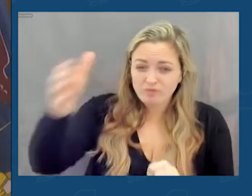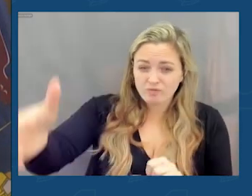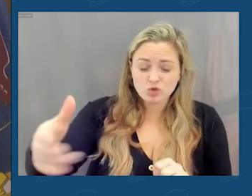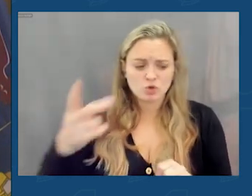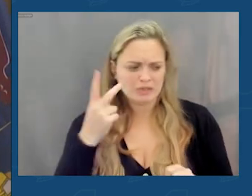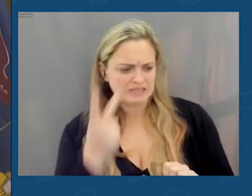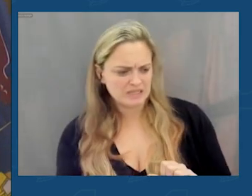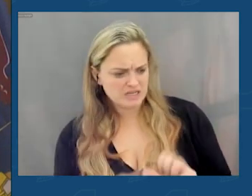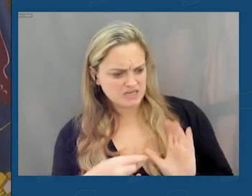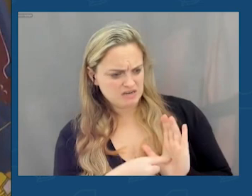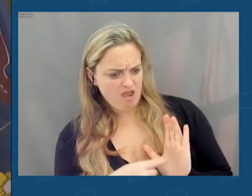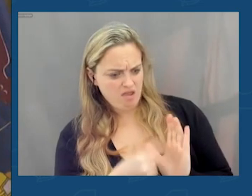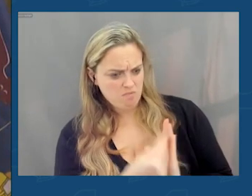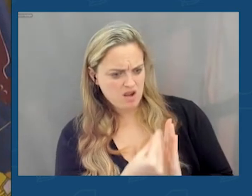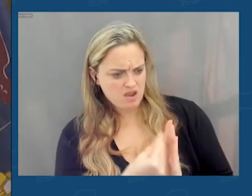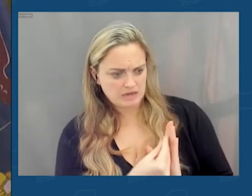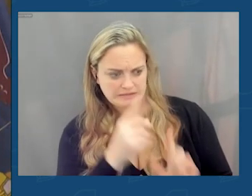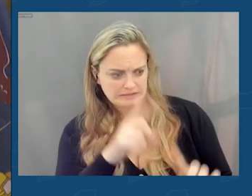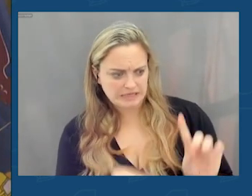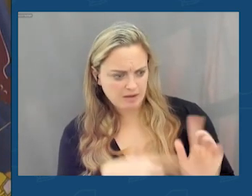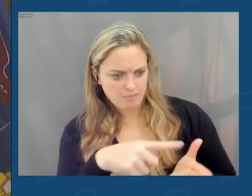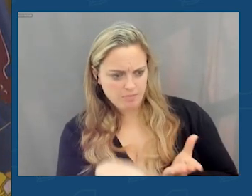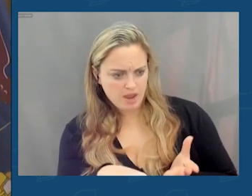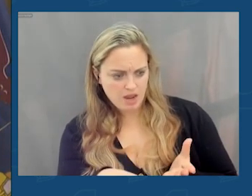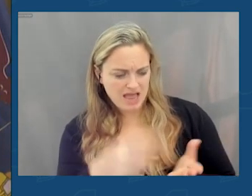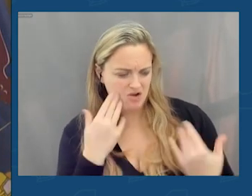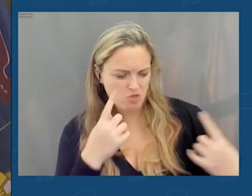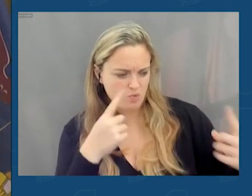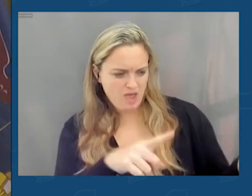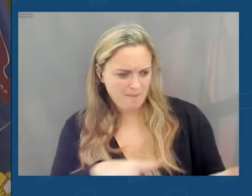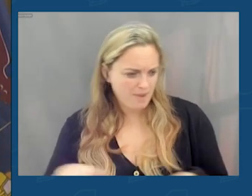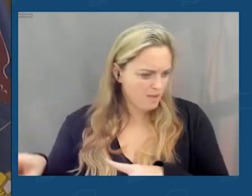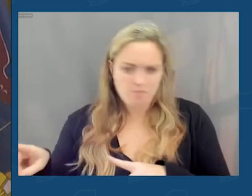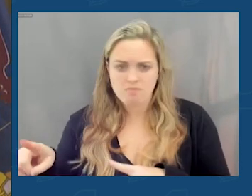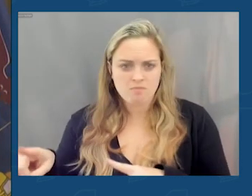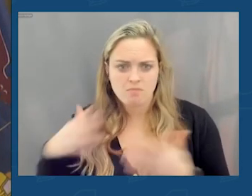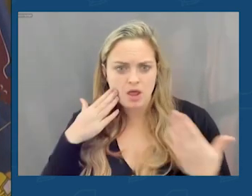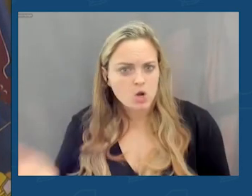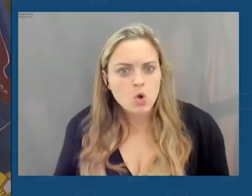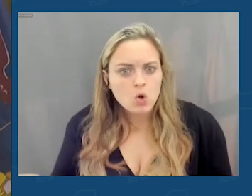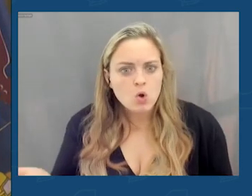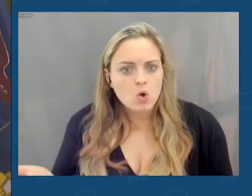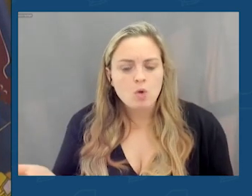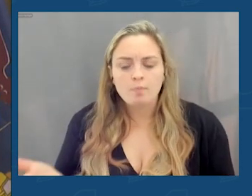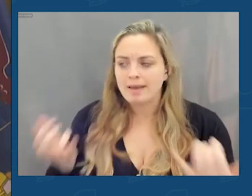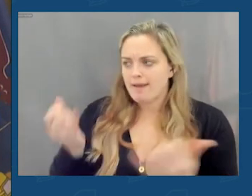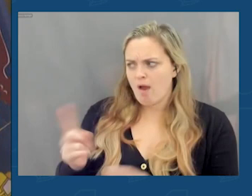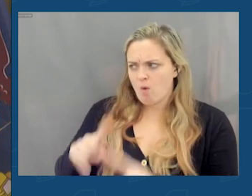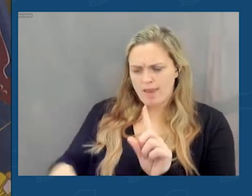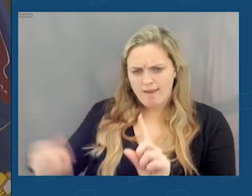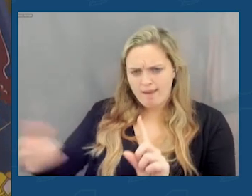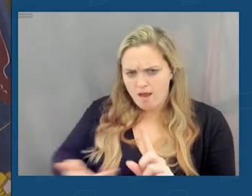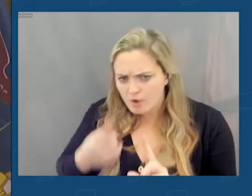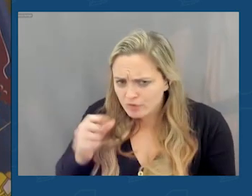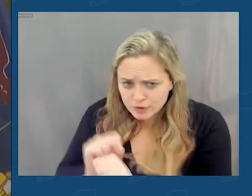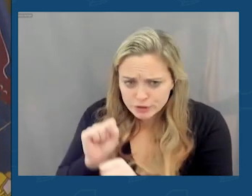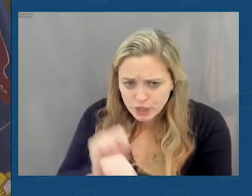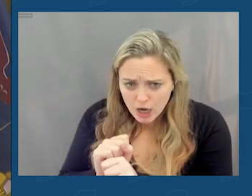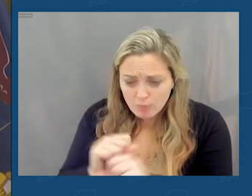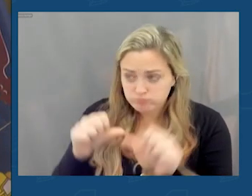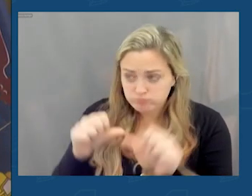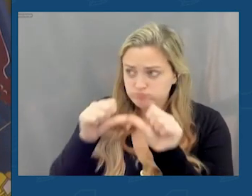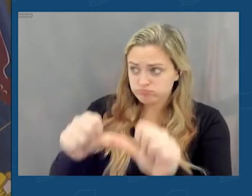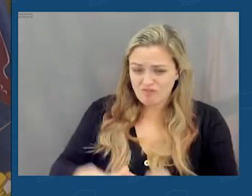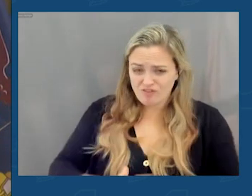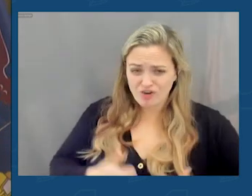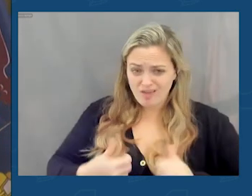in such debt. I didn't know this illness was going to happen. I didn't know this would, be on my mark on my life forever. So it's